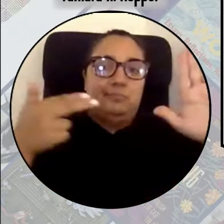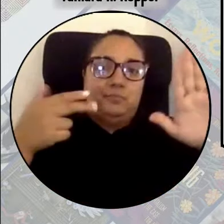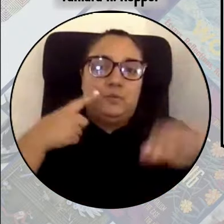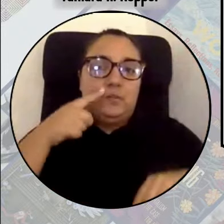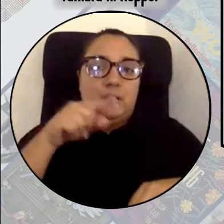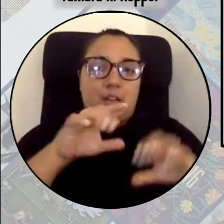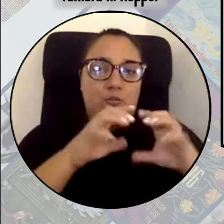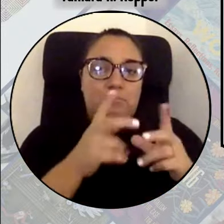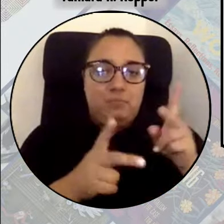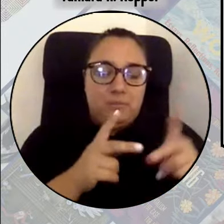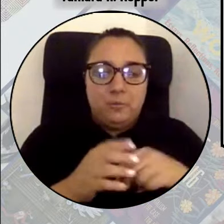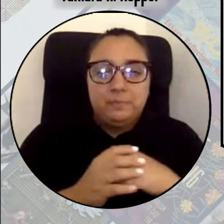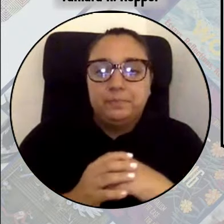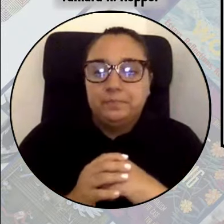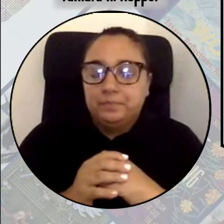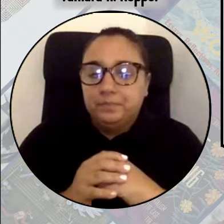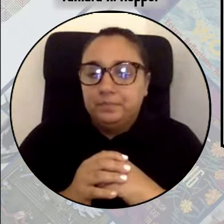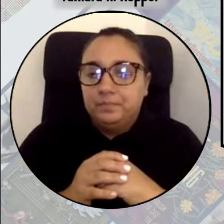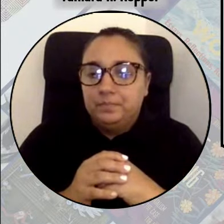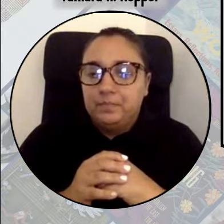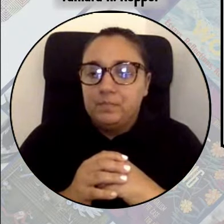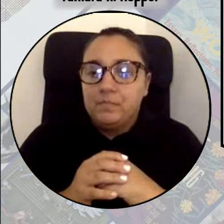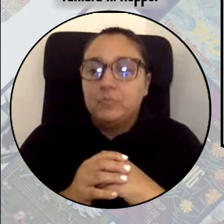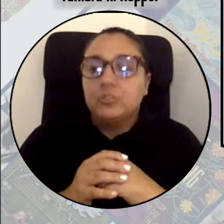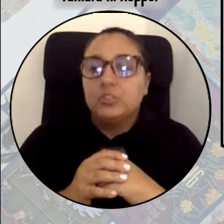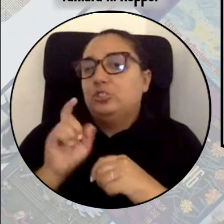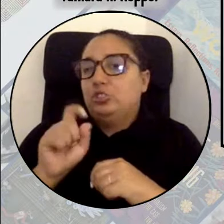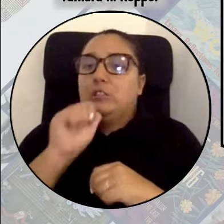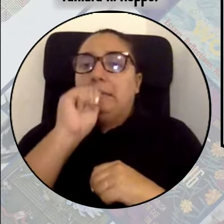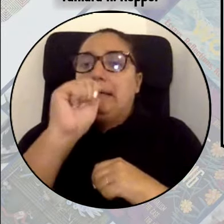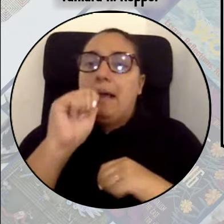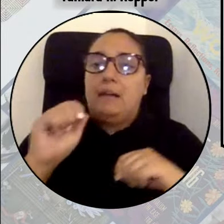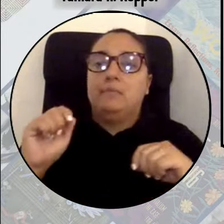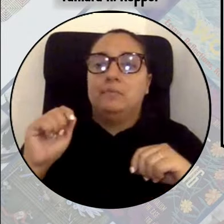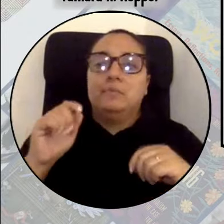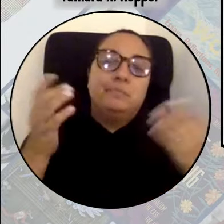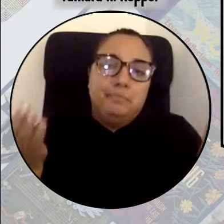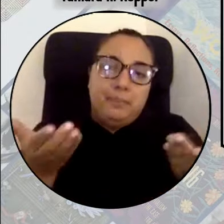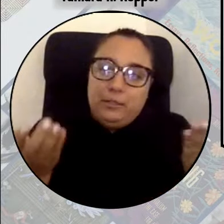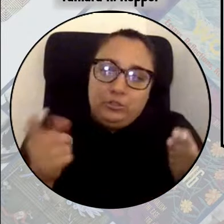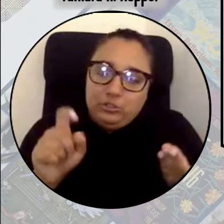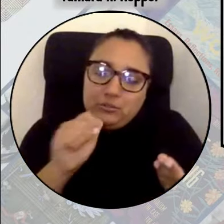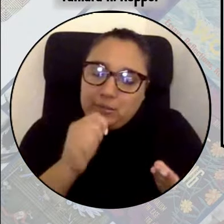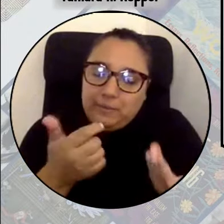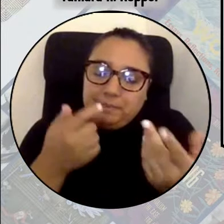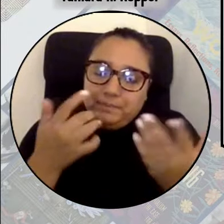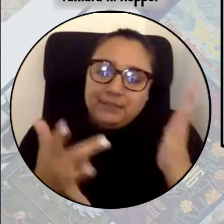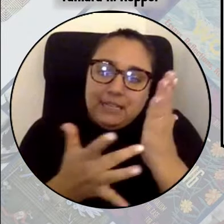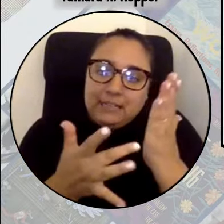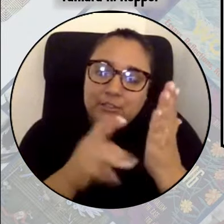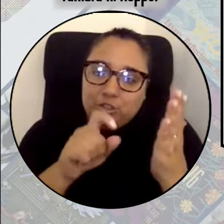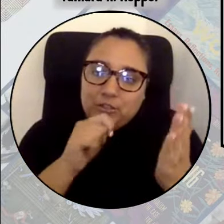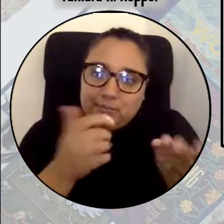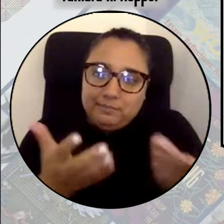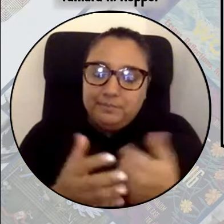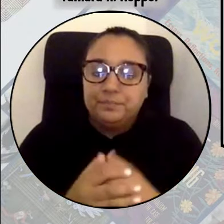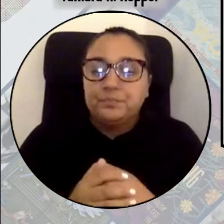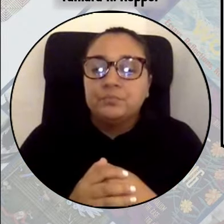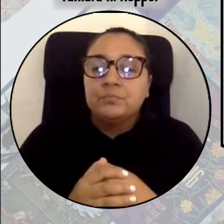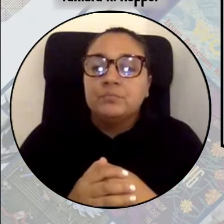would technically legally not be here, or like be here illegally, excuse me. Okay. Now, this is a